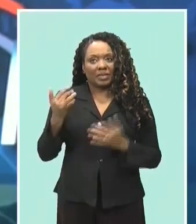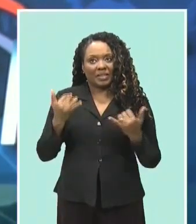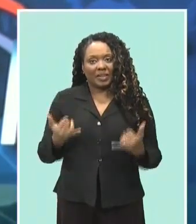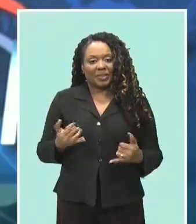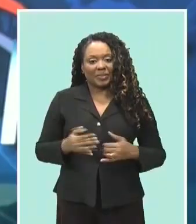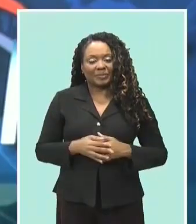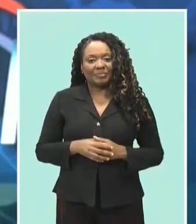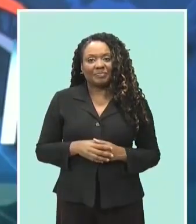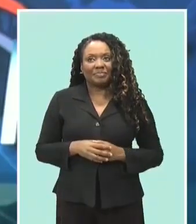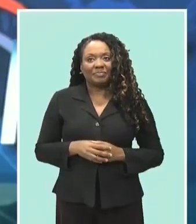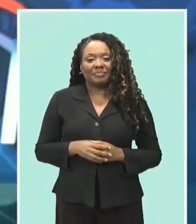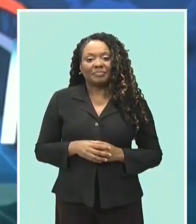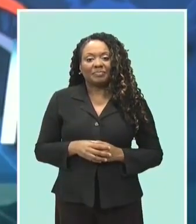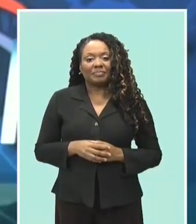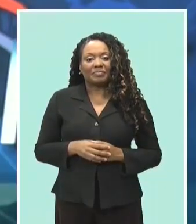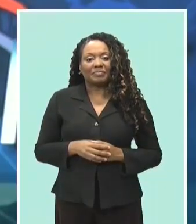Lisa.